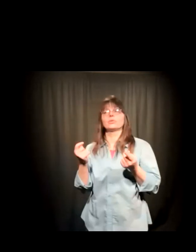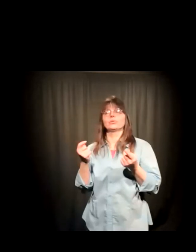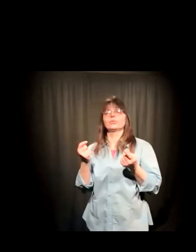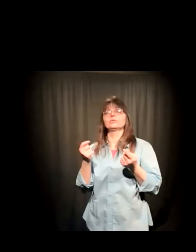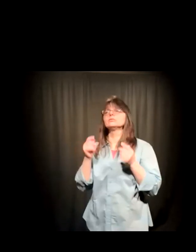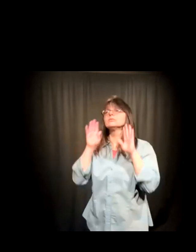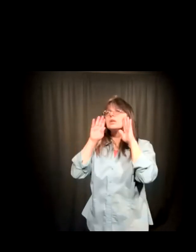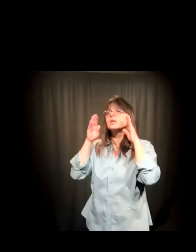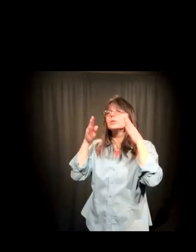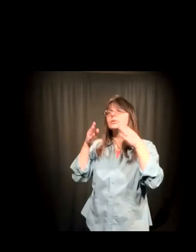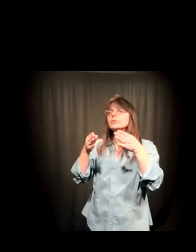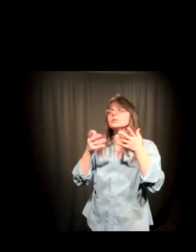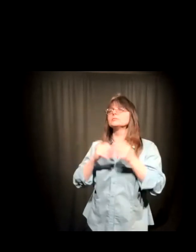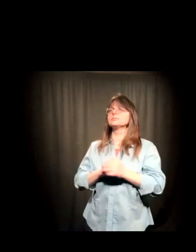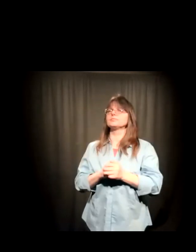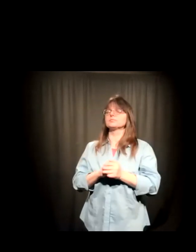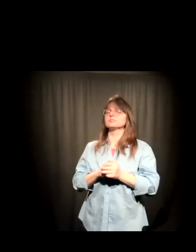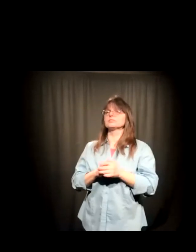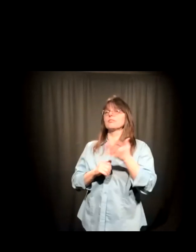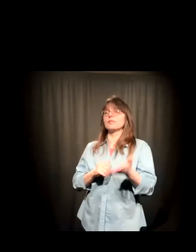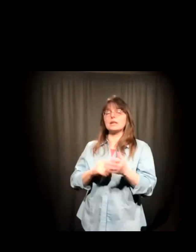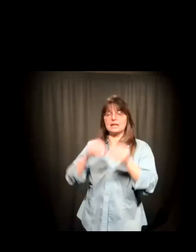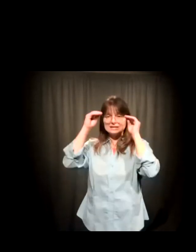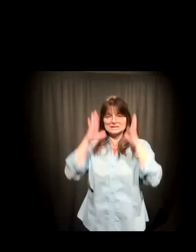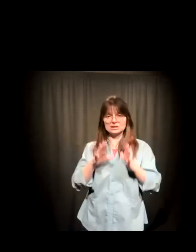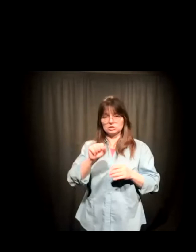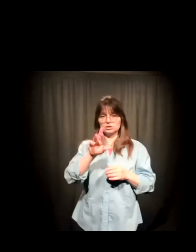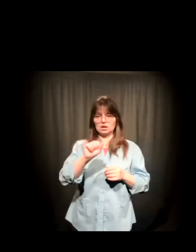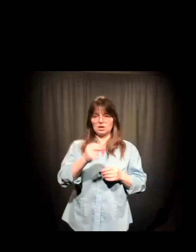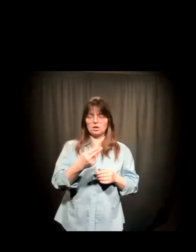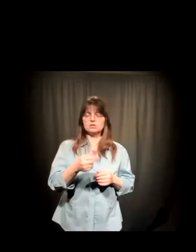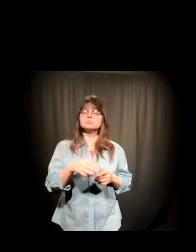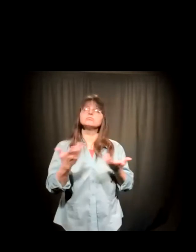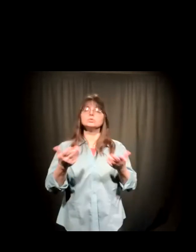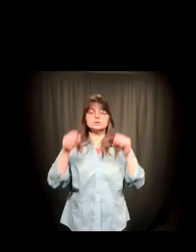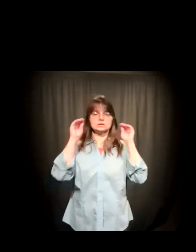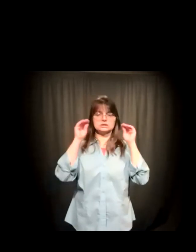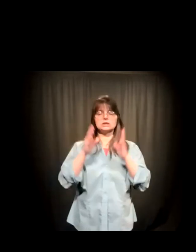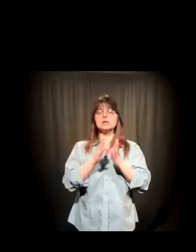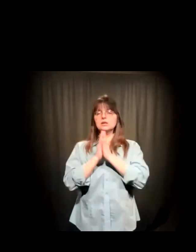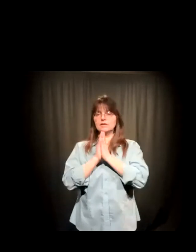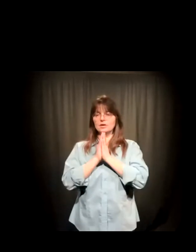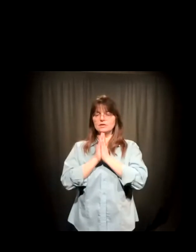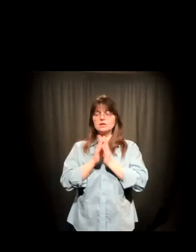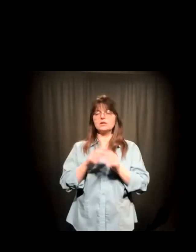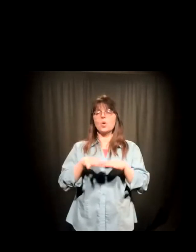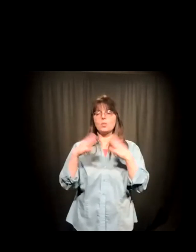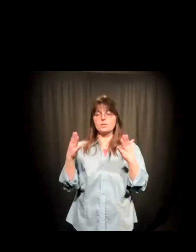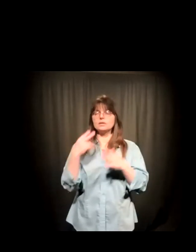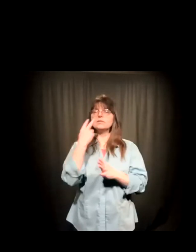When Miss Fuller finished the opening prayer, Alex gathered the younger students, and several of the teachers stayed to